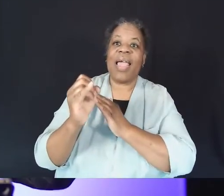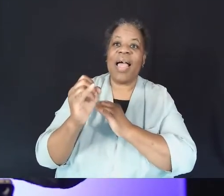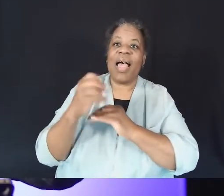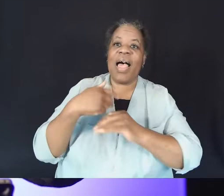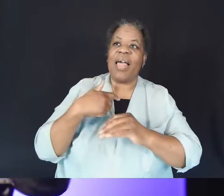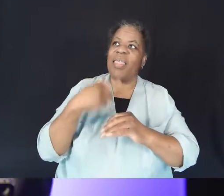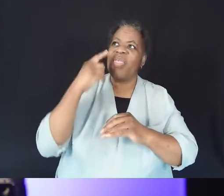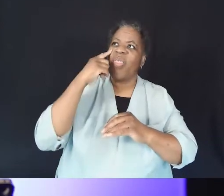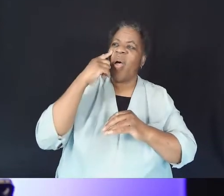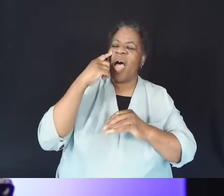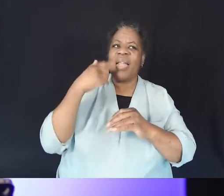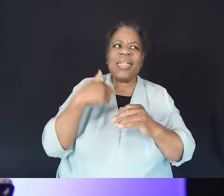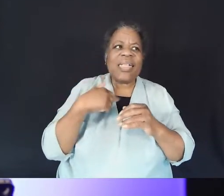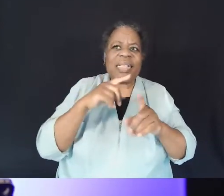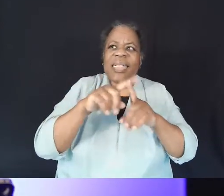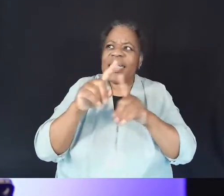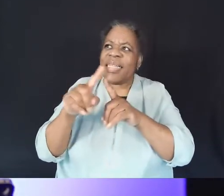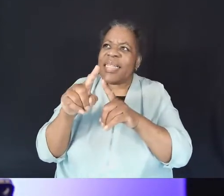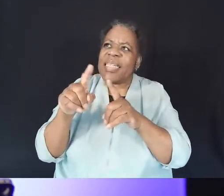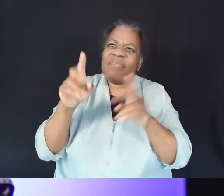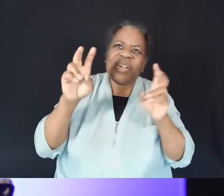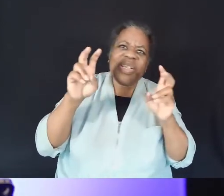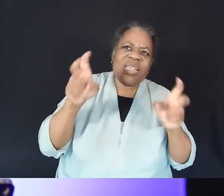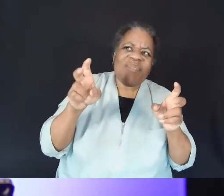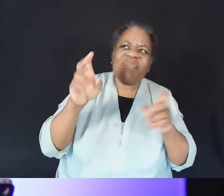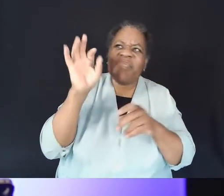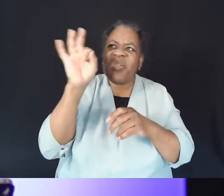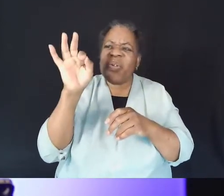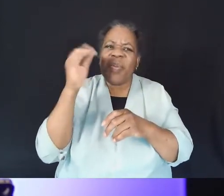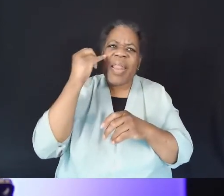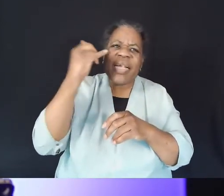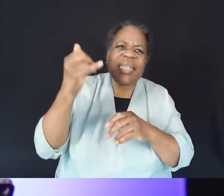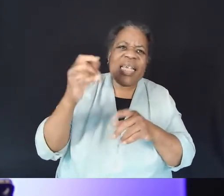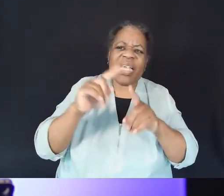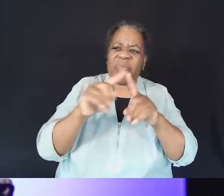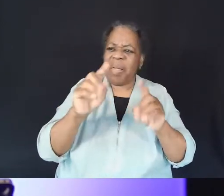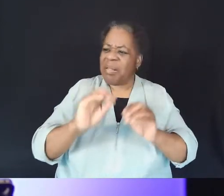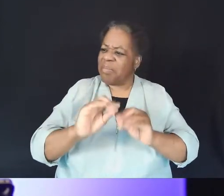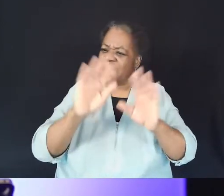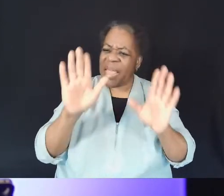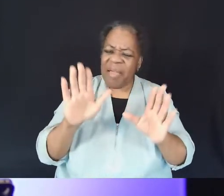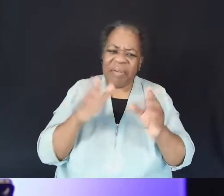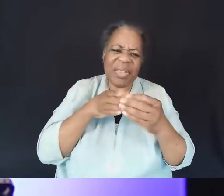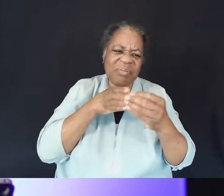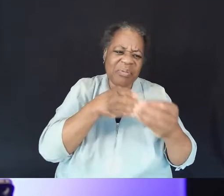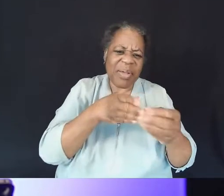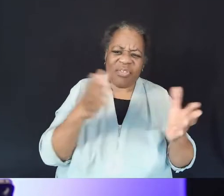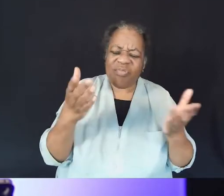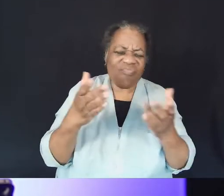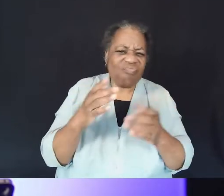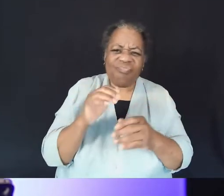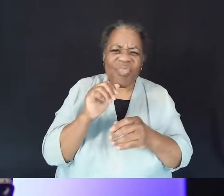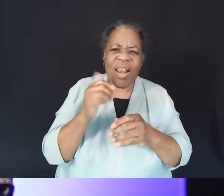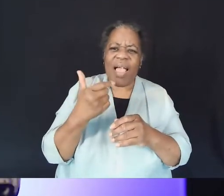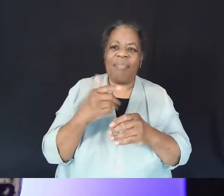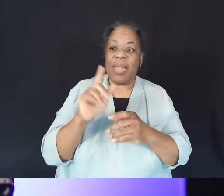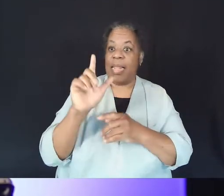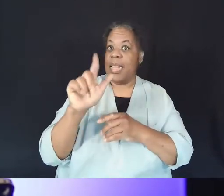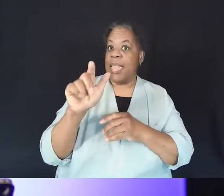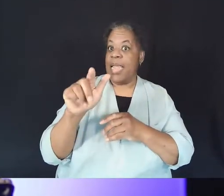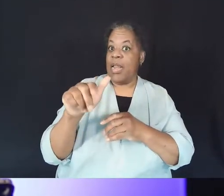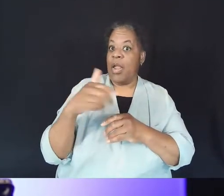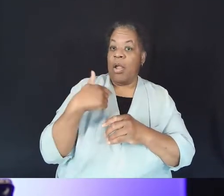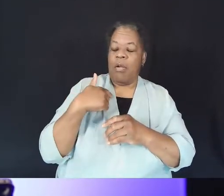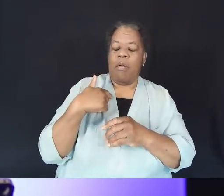a dozen possible sermon texts for this sermon, but I didn't have any clarity or direction. Then sometime later, when I wasn't thinking about